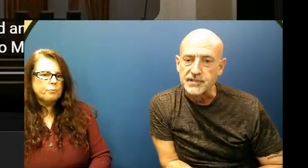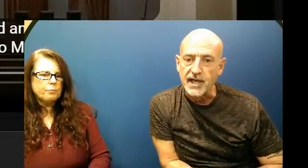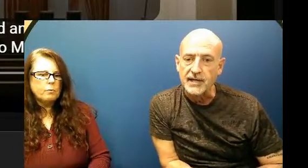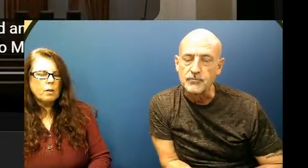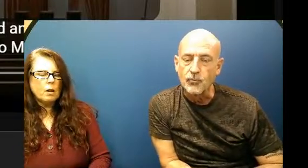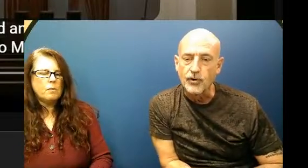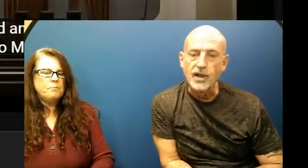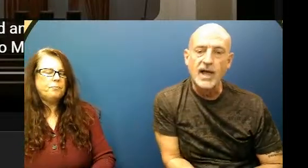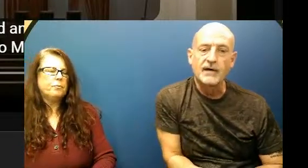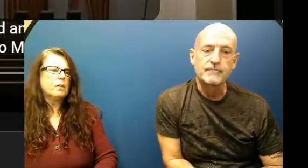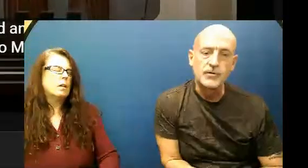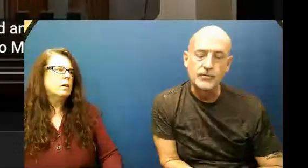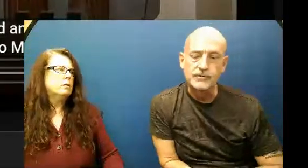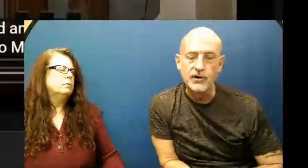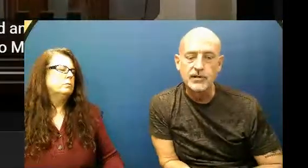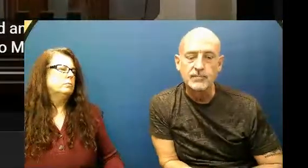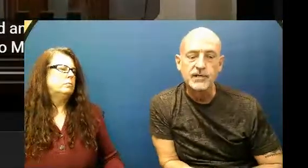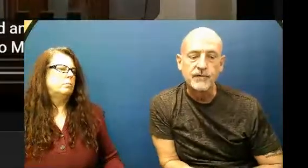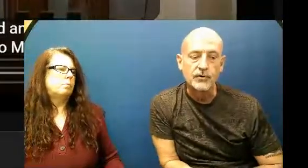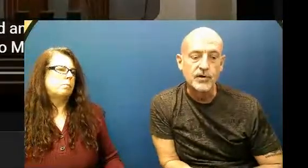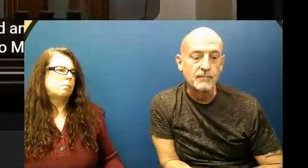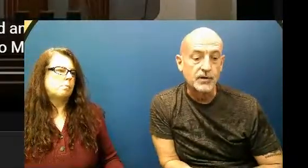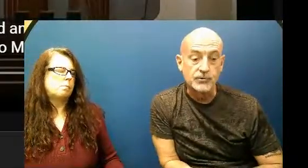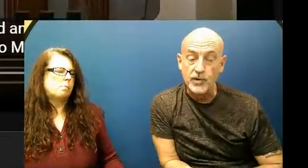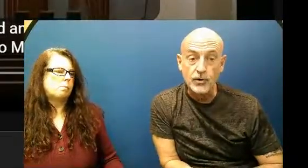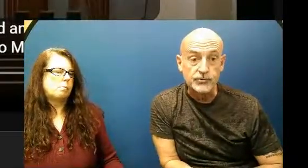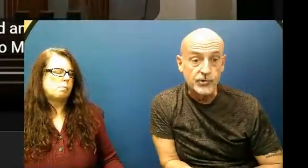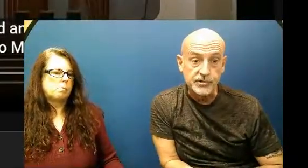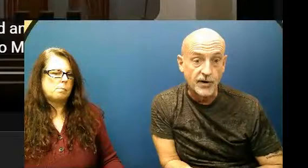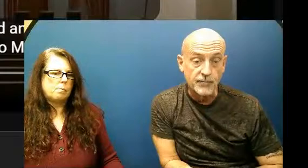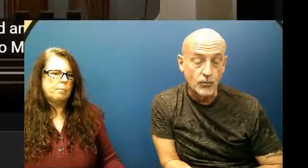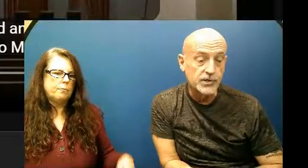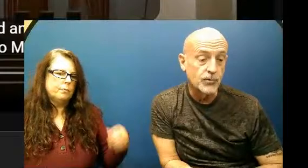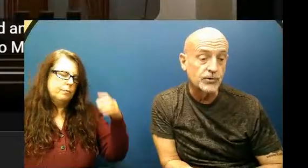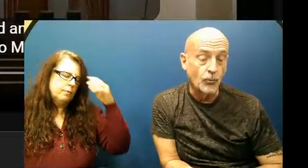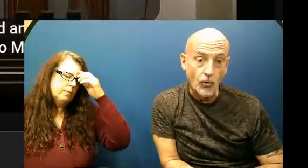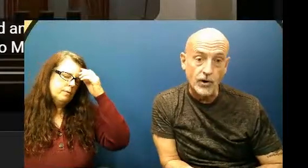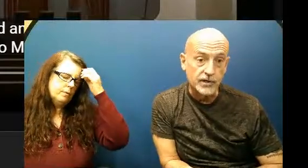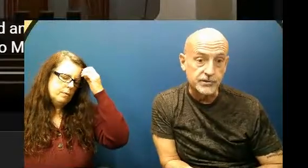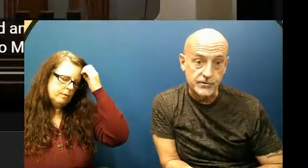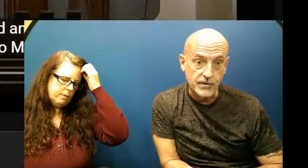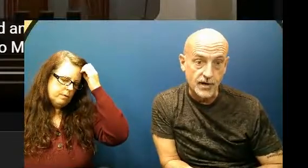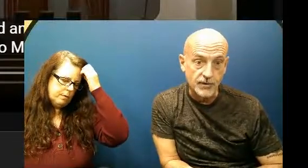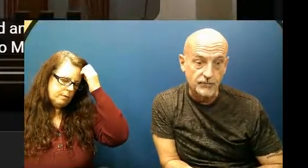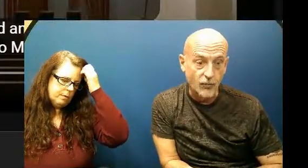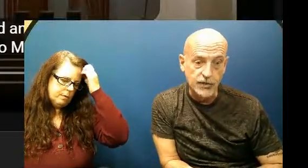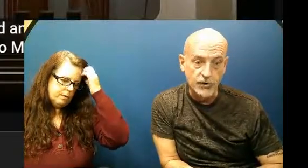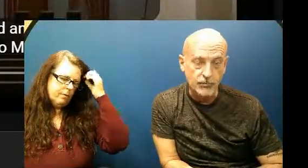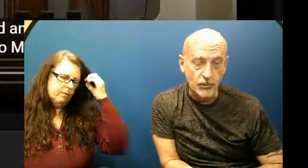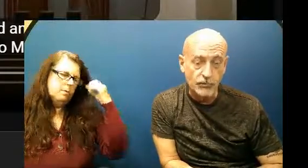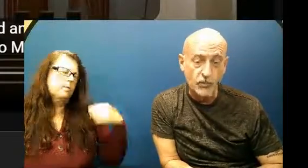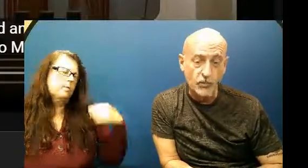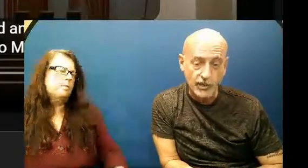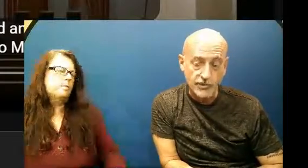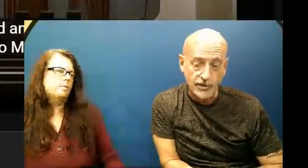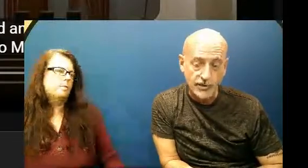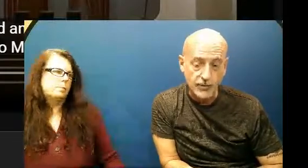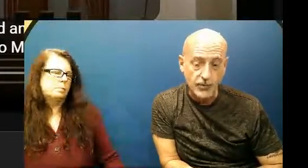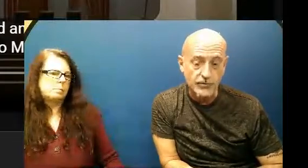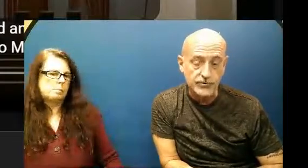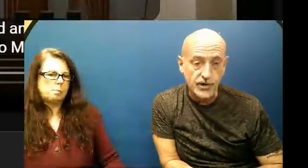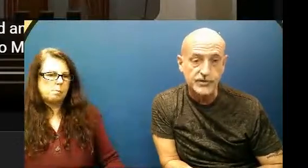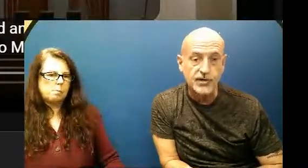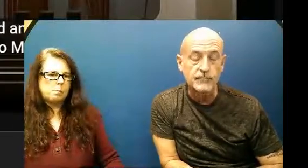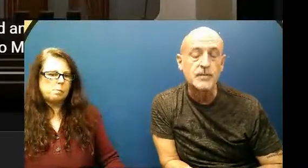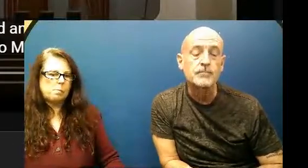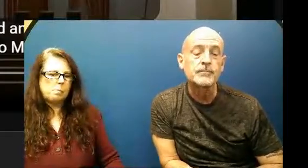and said, we're going to have, this very limited federal government because we don't trust government. We just went to war against government, a 4-year brutal war against government.